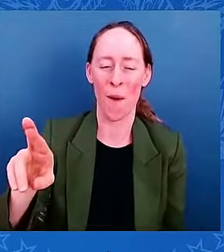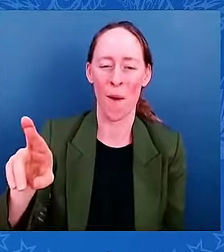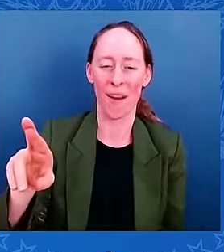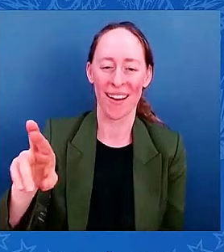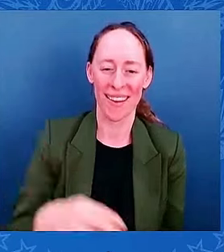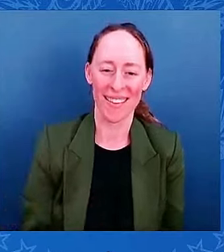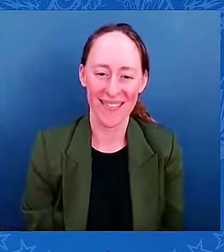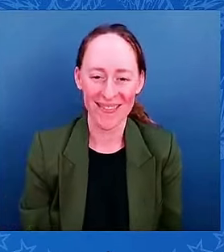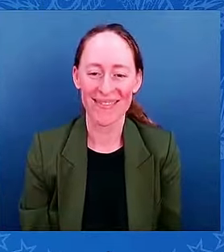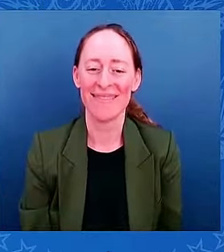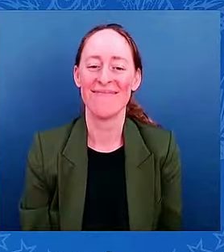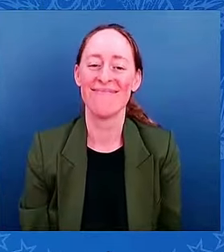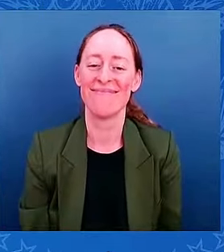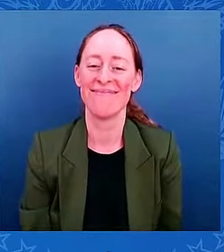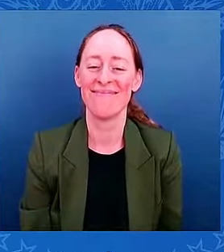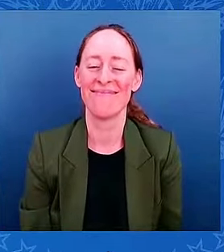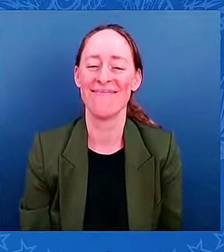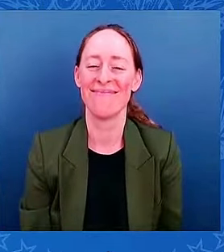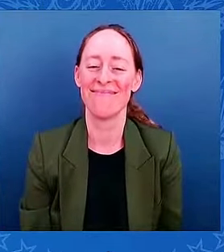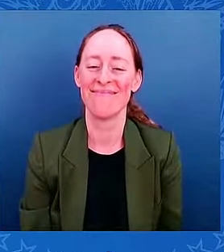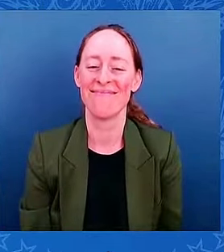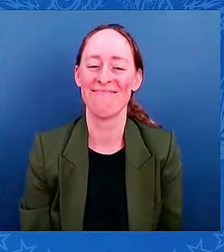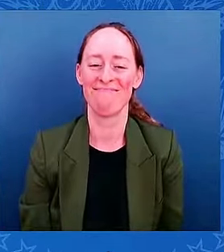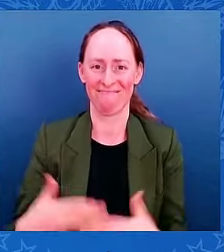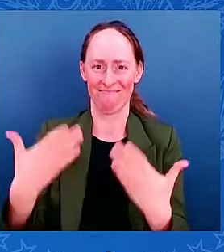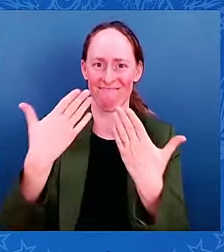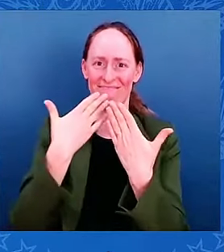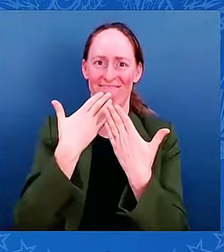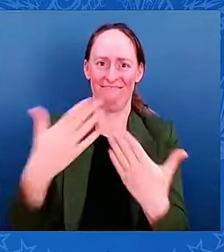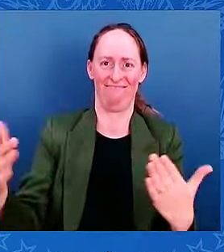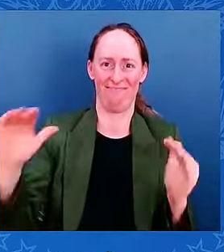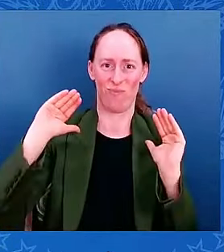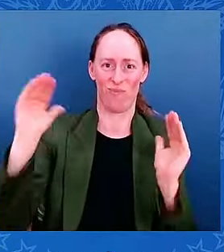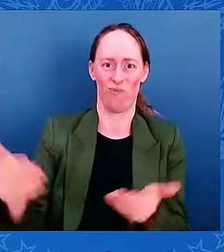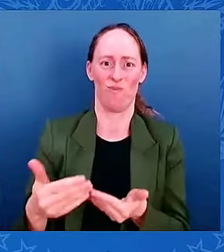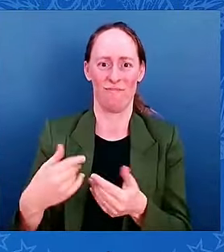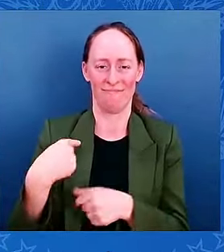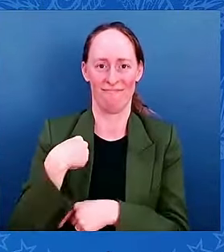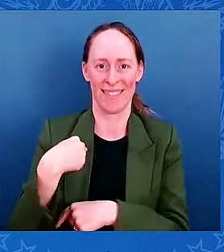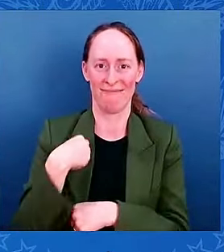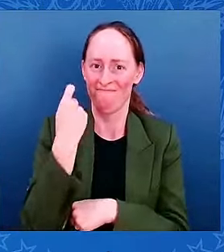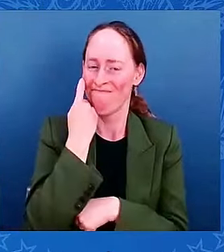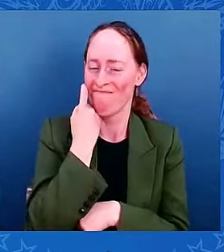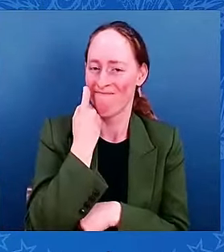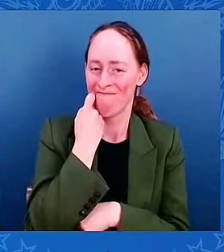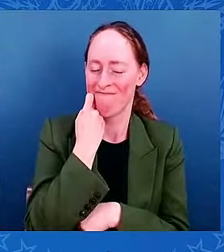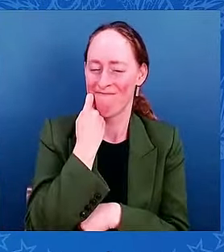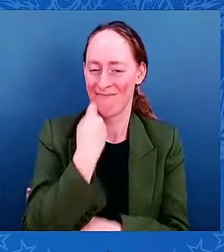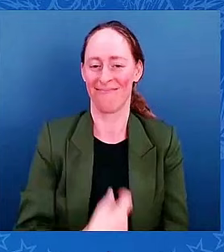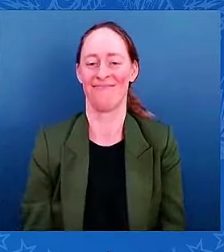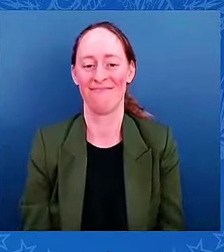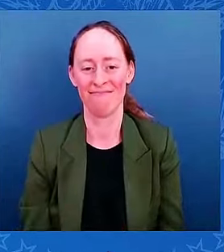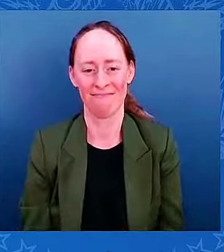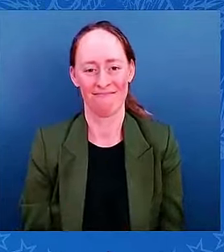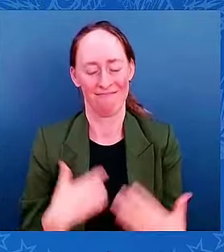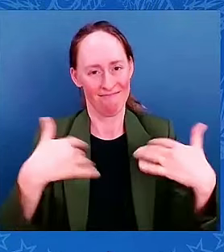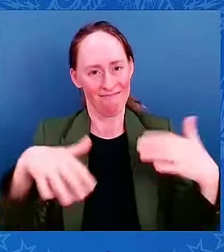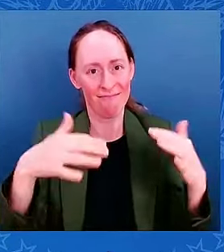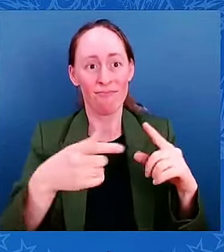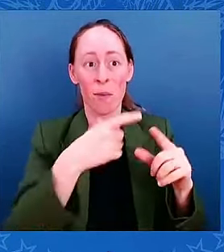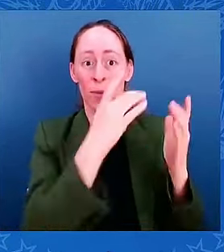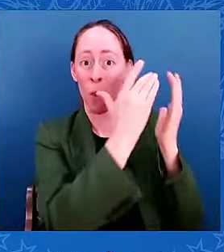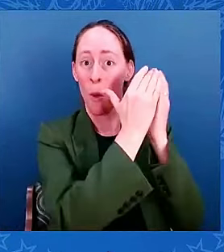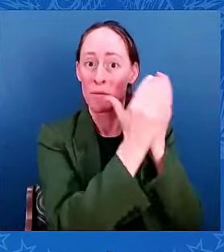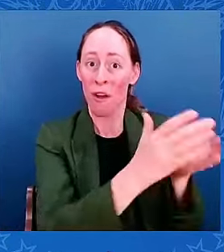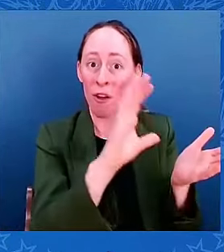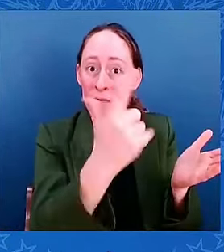Thanks for the introduction. You know, going from the Coast Guard to the plumbers and pipe fitters is a good move because they know